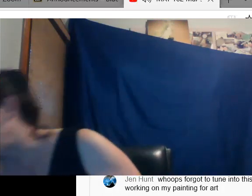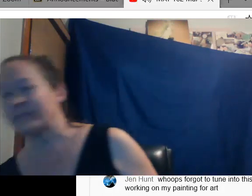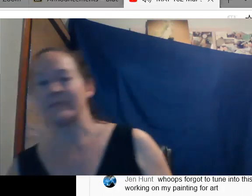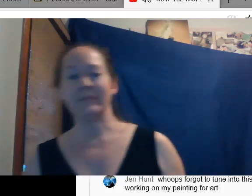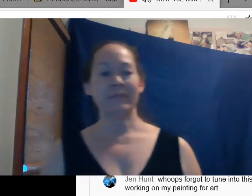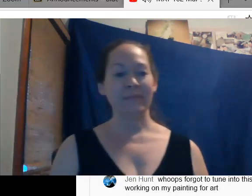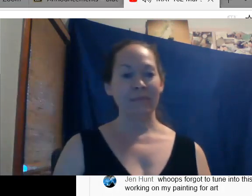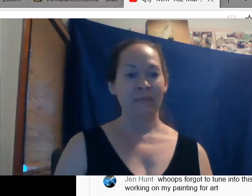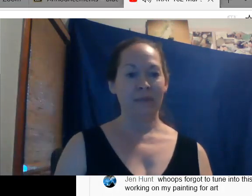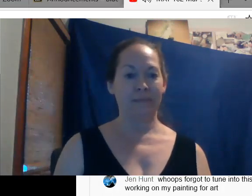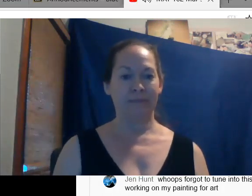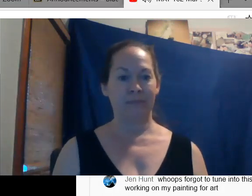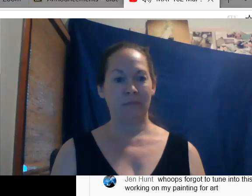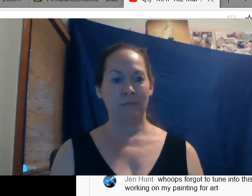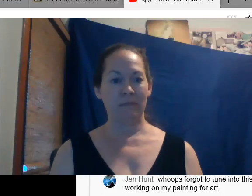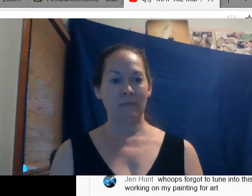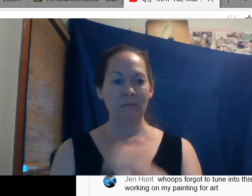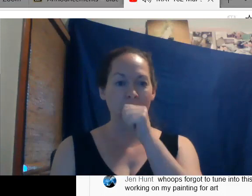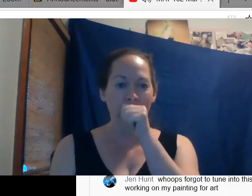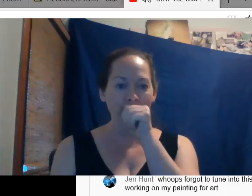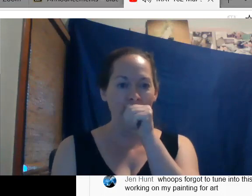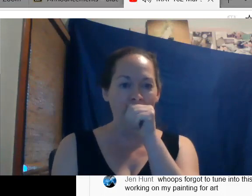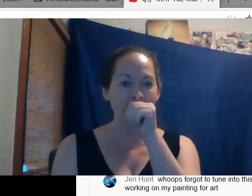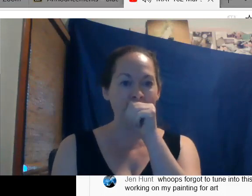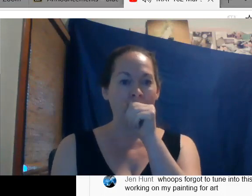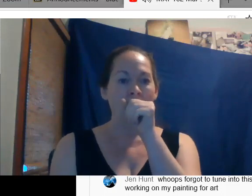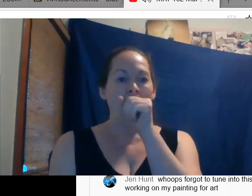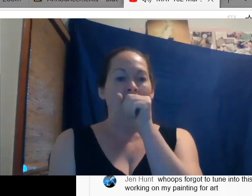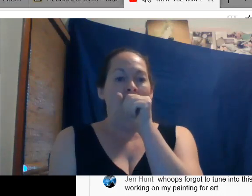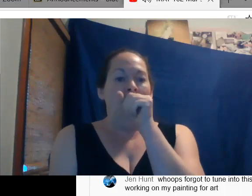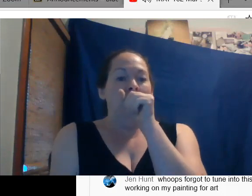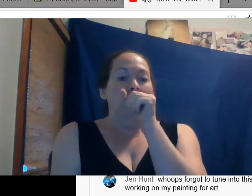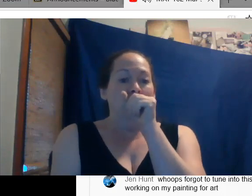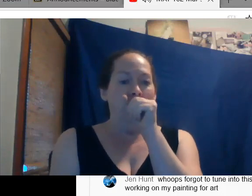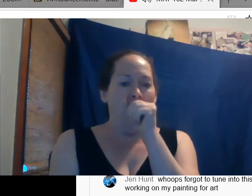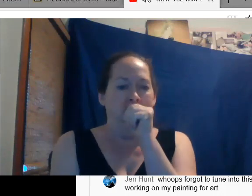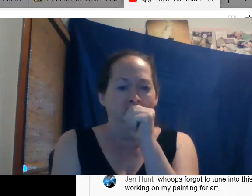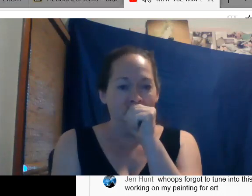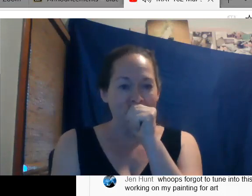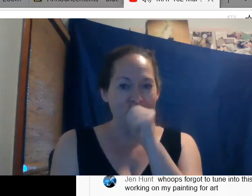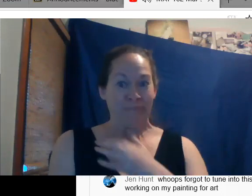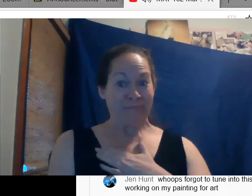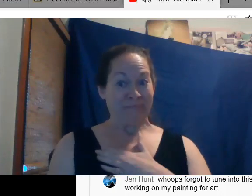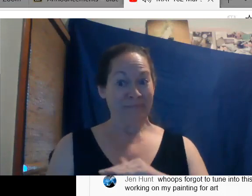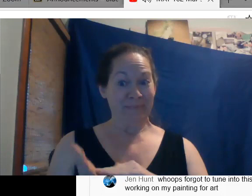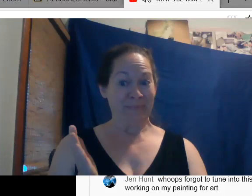If I know I cross the x-axis at 4